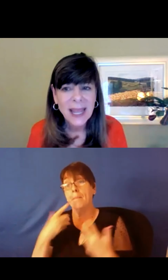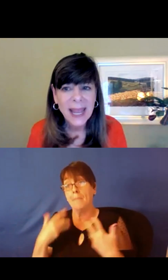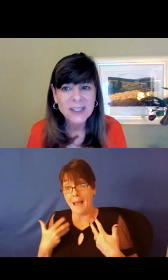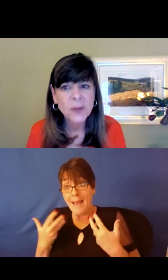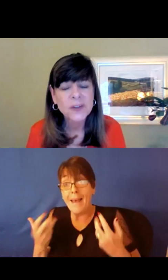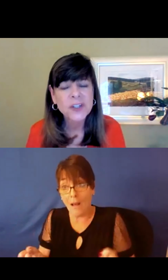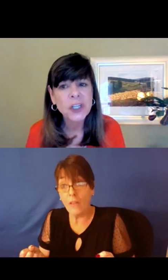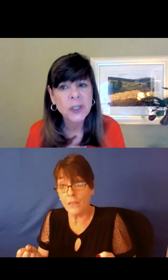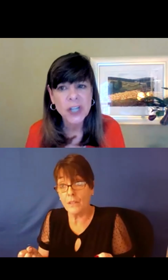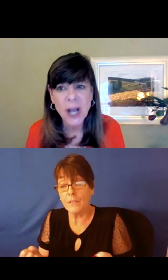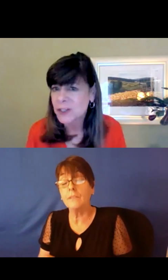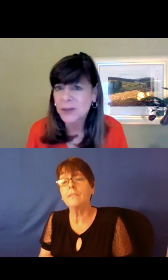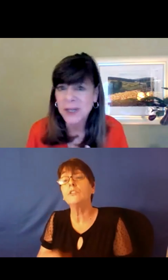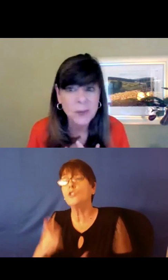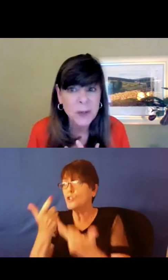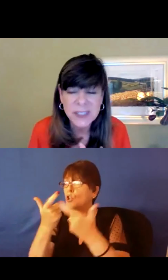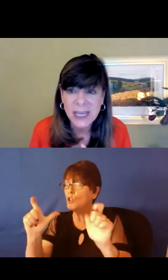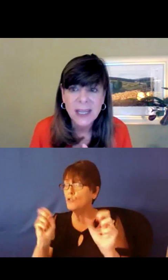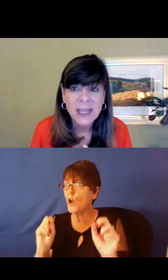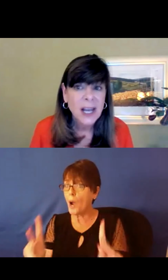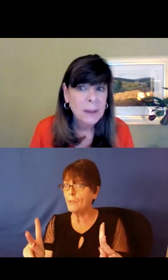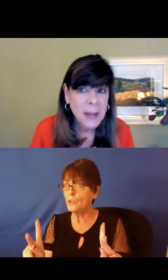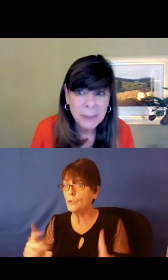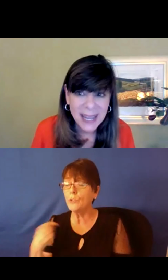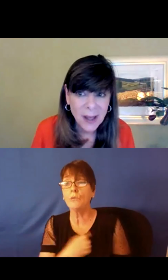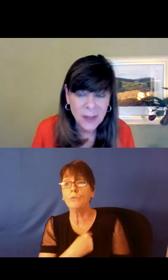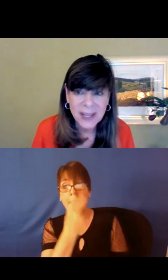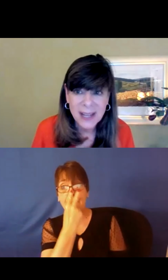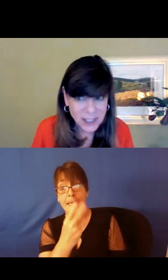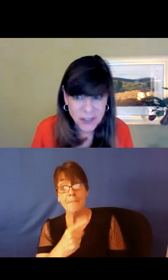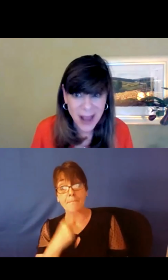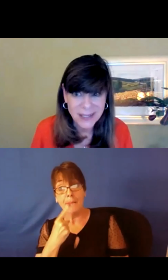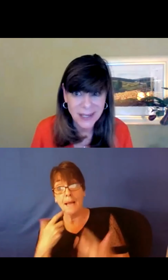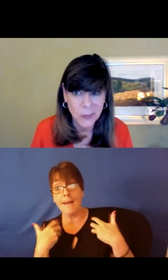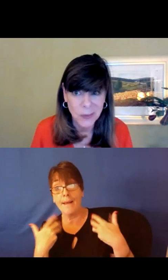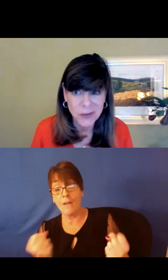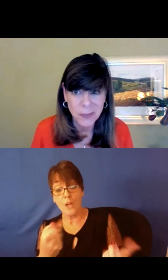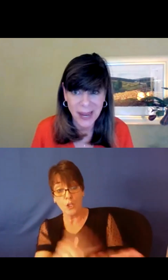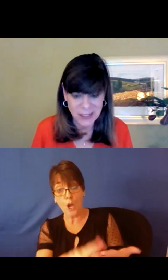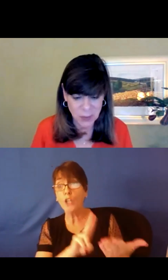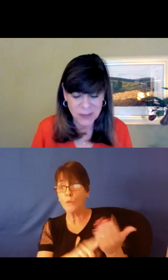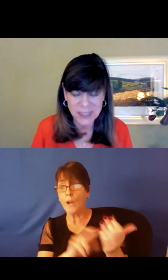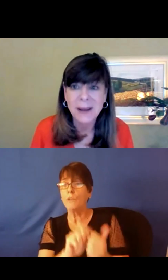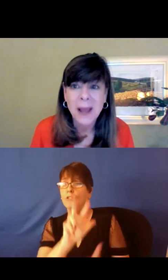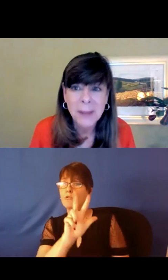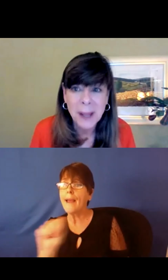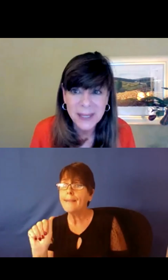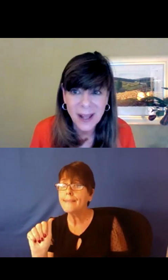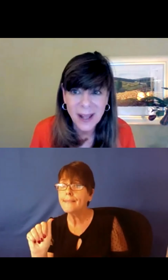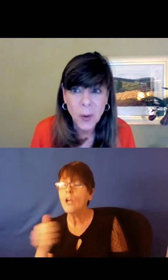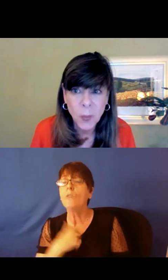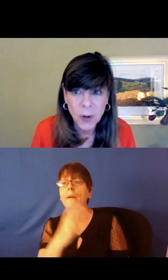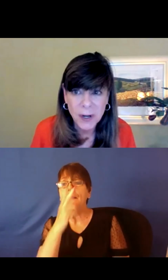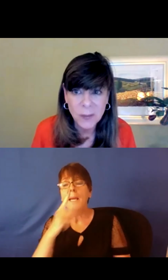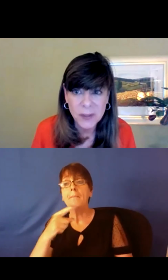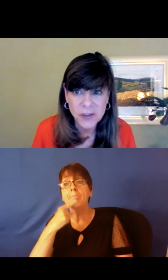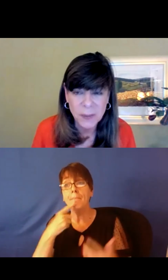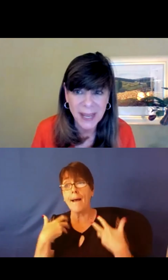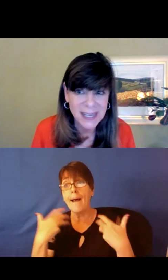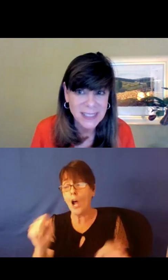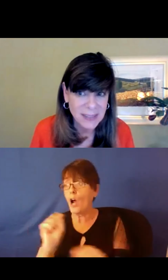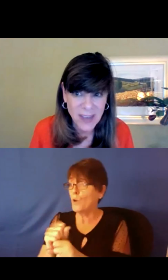space. And so there's a huge opportunity. We've seen public health contracting with AAAs. We've seen public health